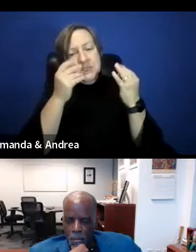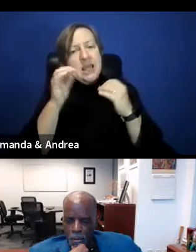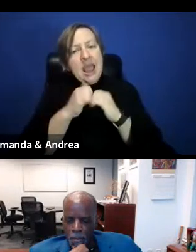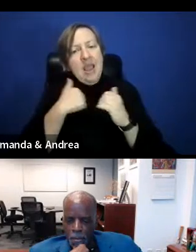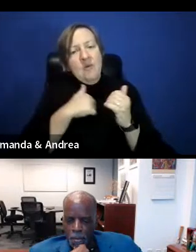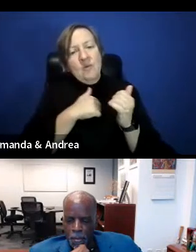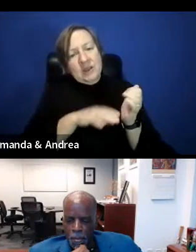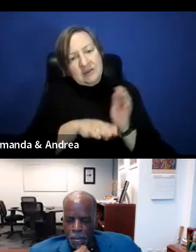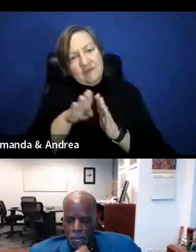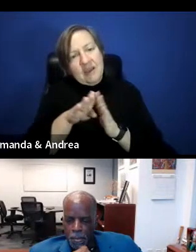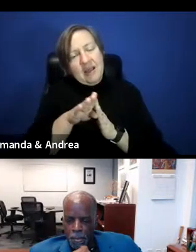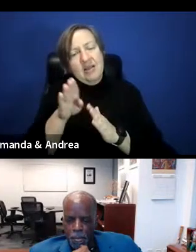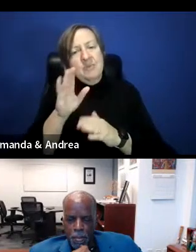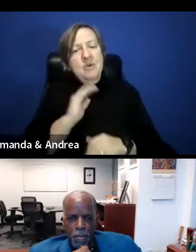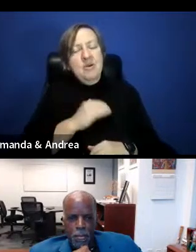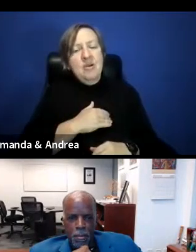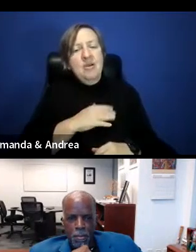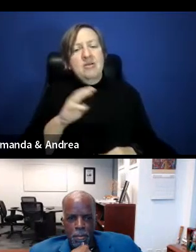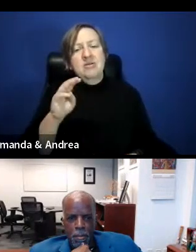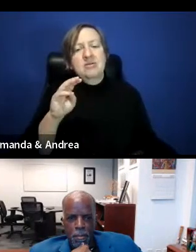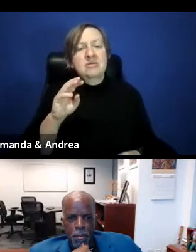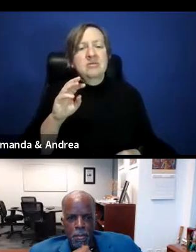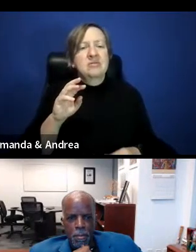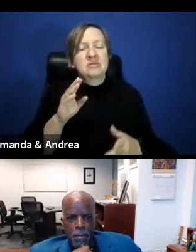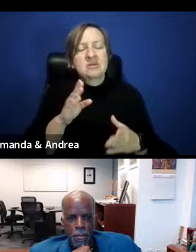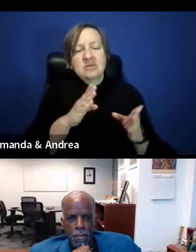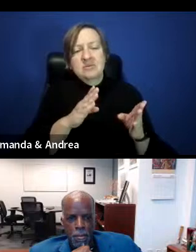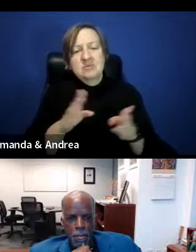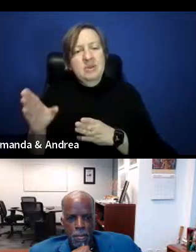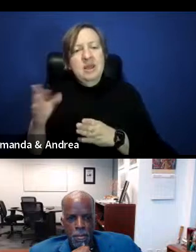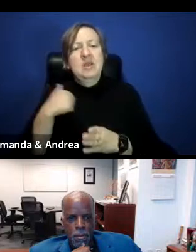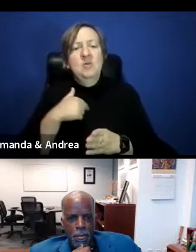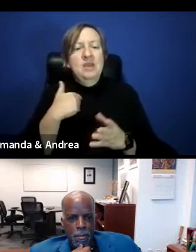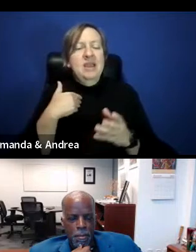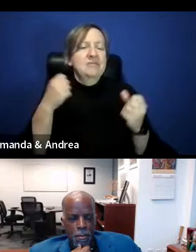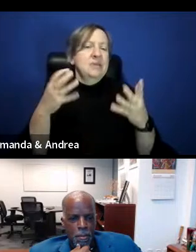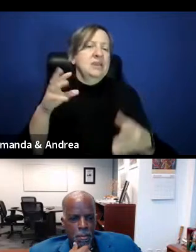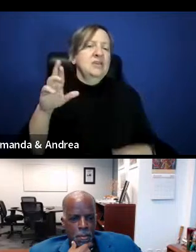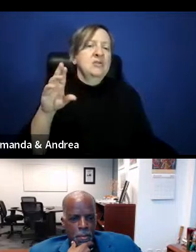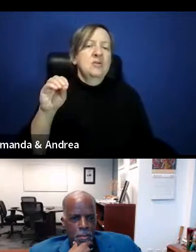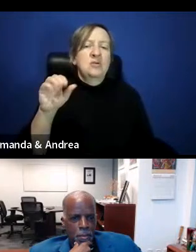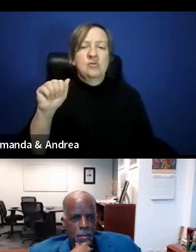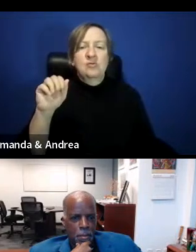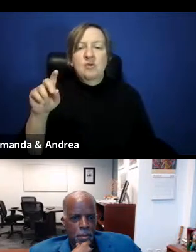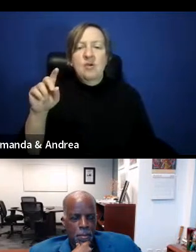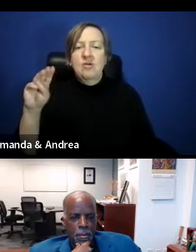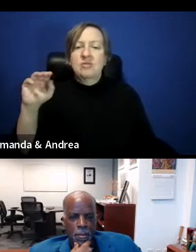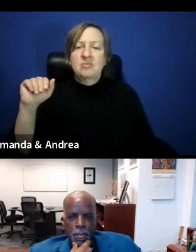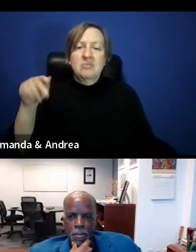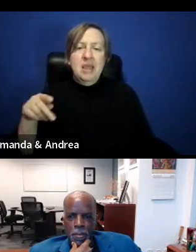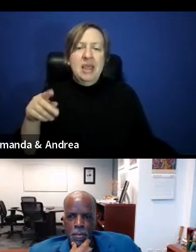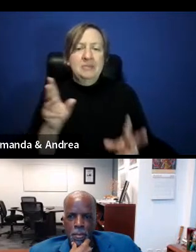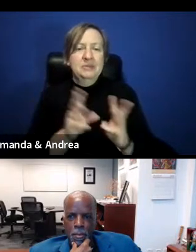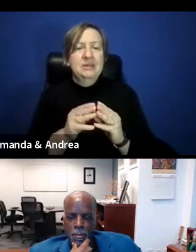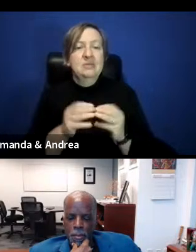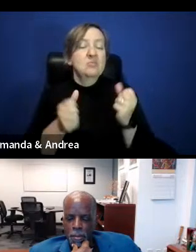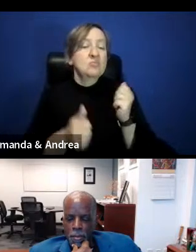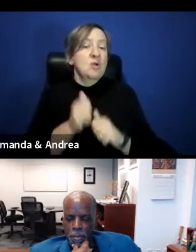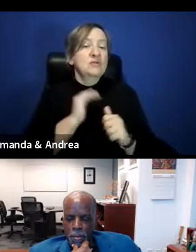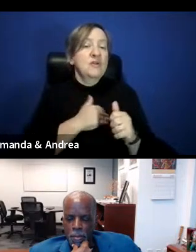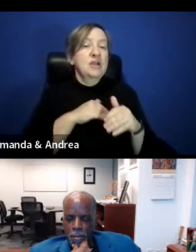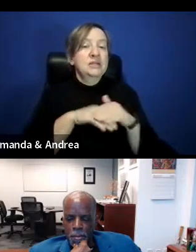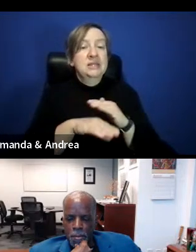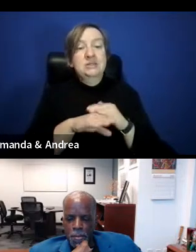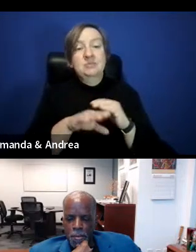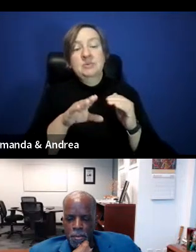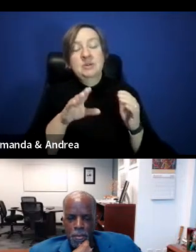develop our roadmaps. We had a series of road mapping sessions that, while most of our accessibility committee meetings are